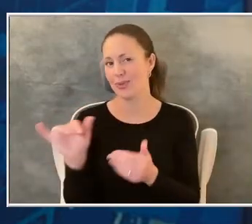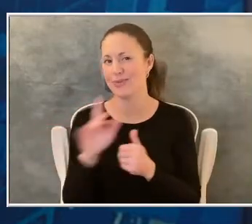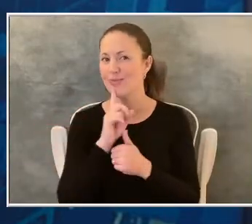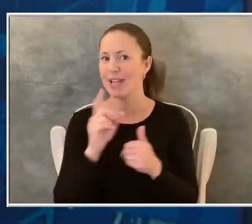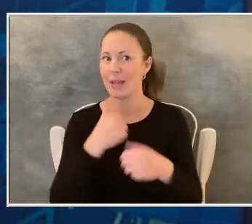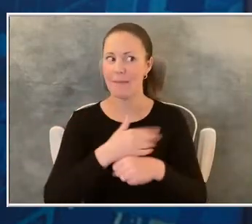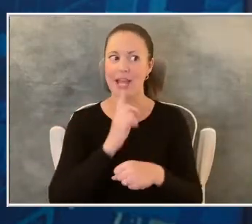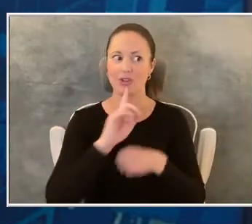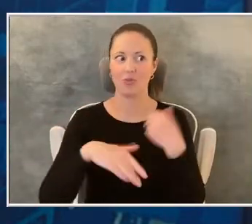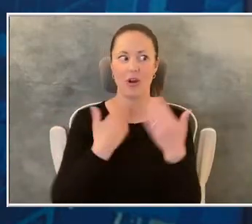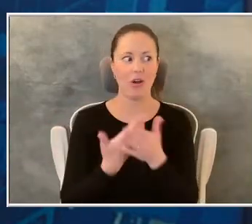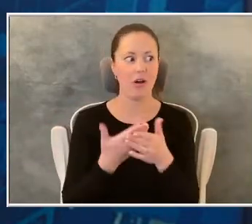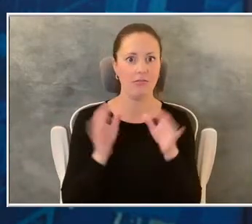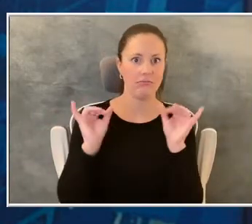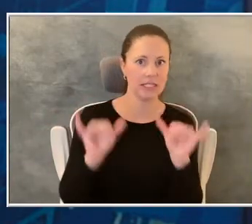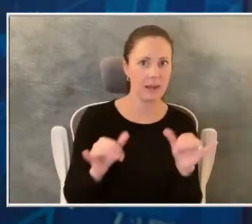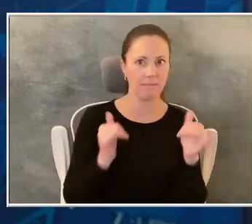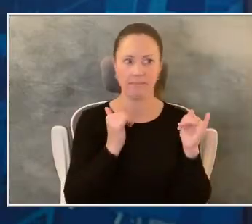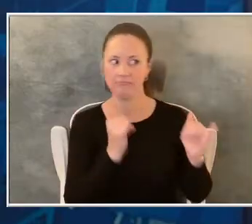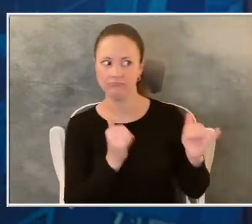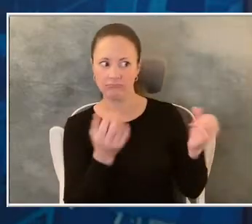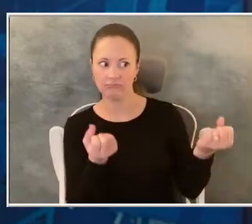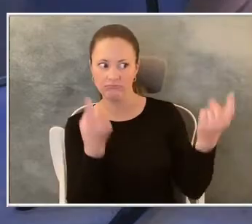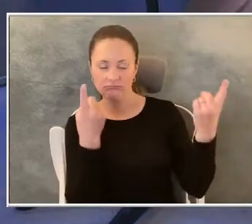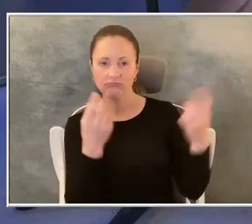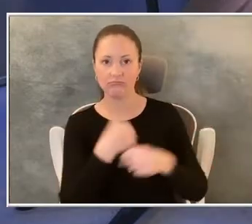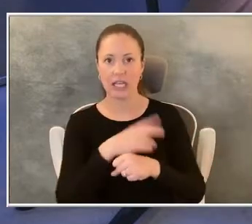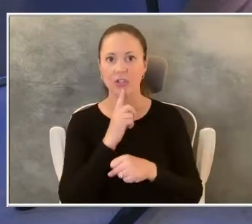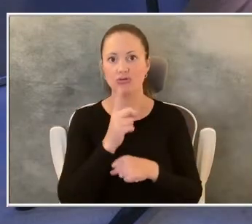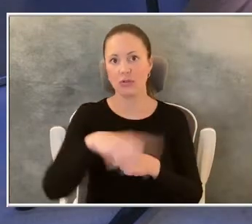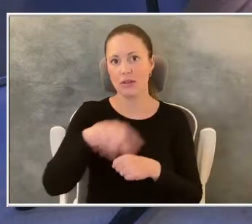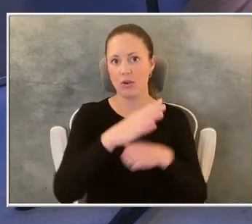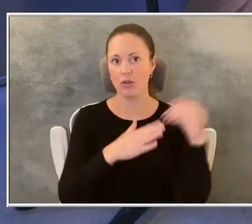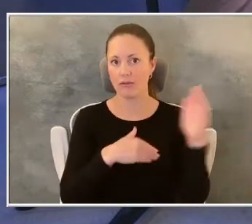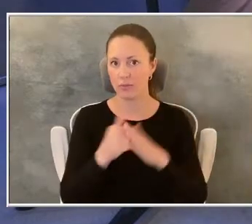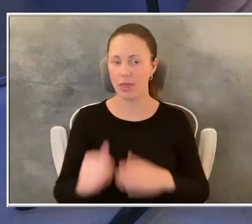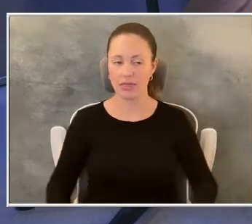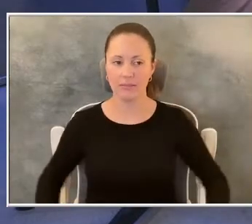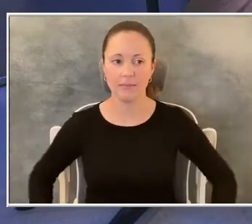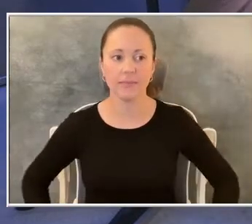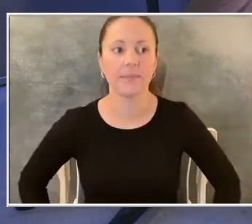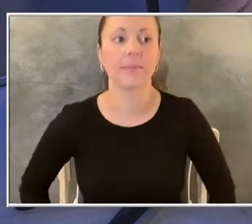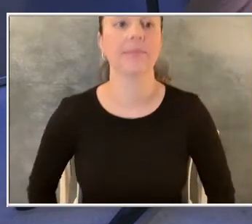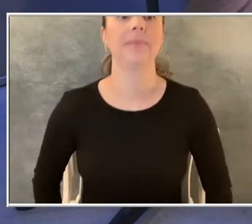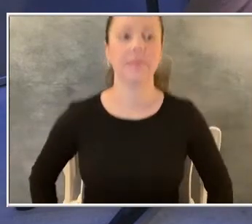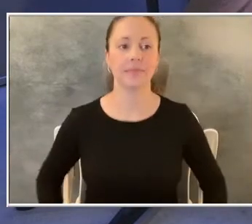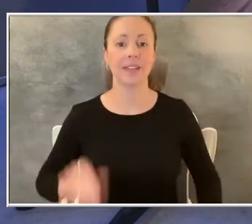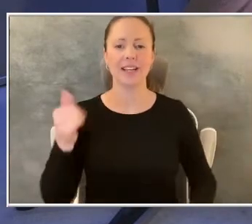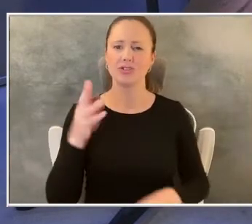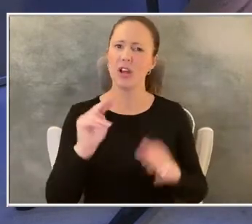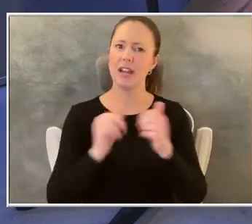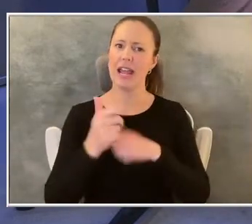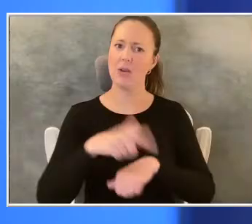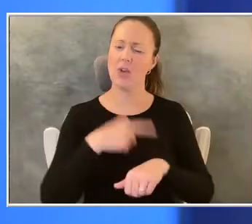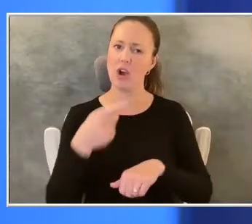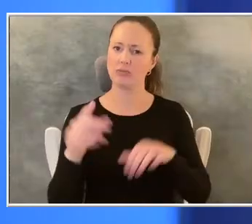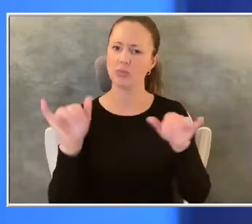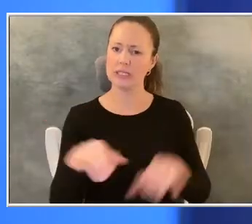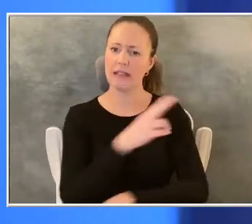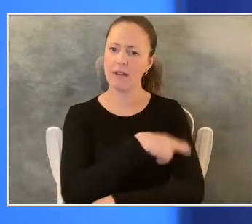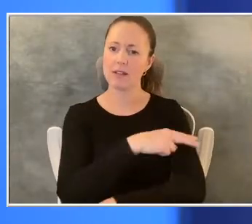and that they're comfortable with what's going on. John, how long were you in the hospital? 19 days. 19 days. I did.